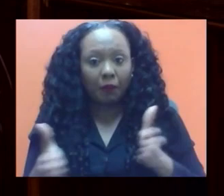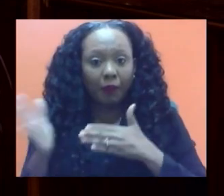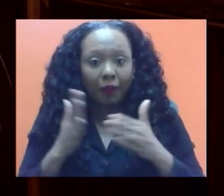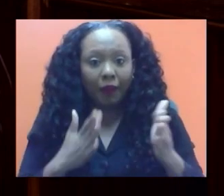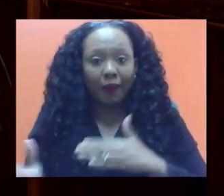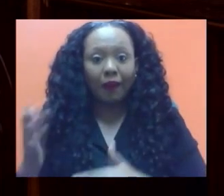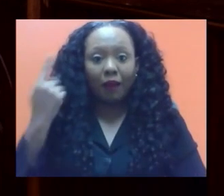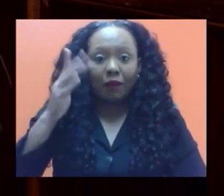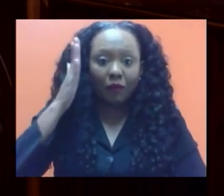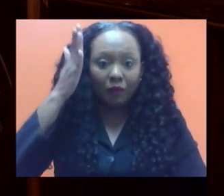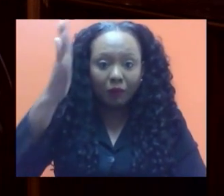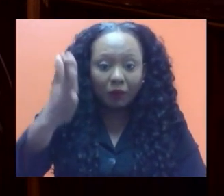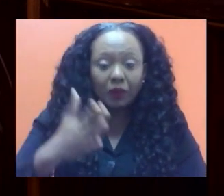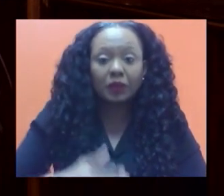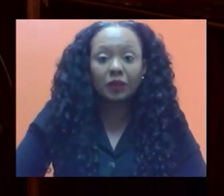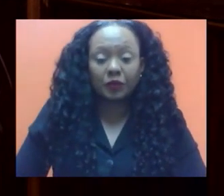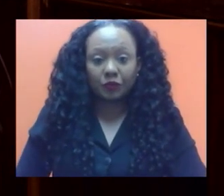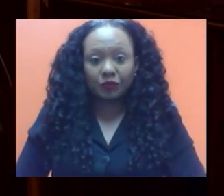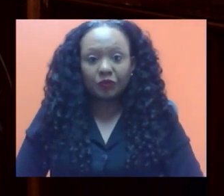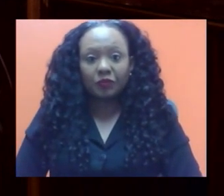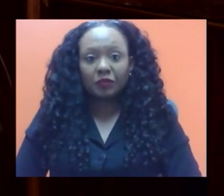plan.